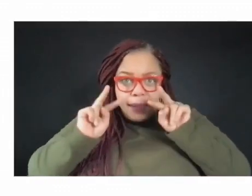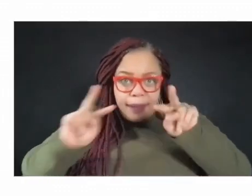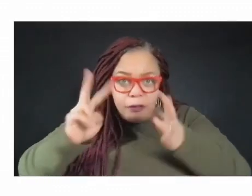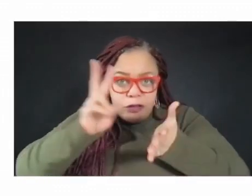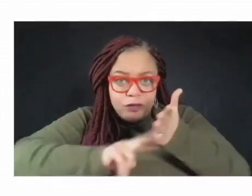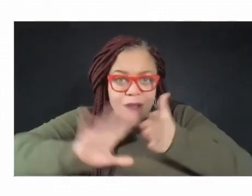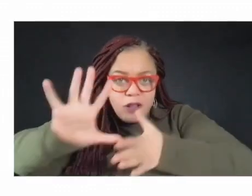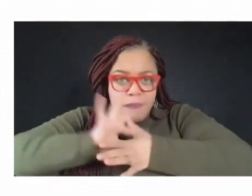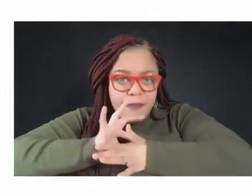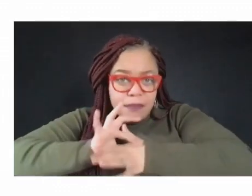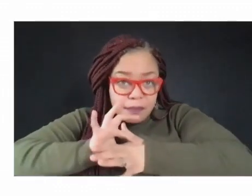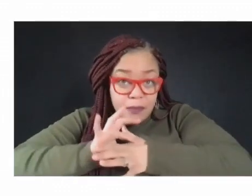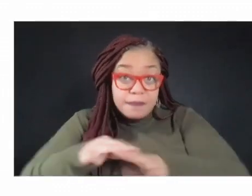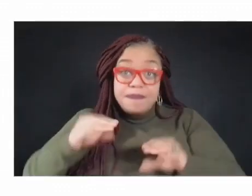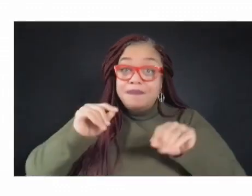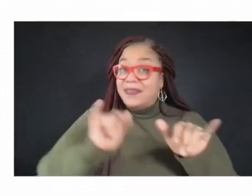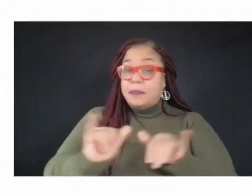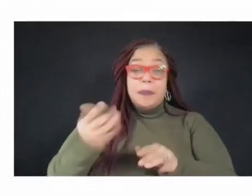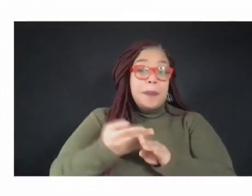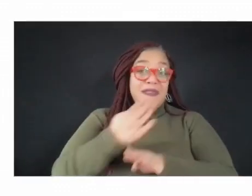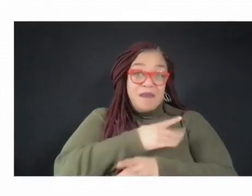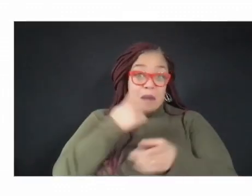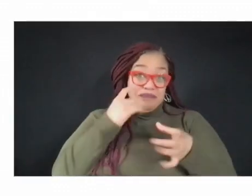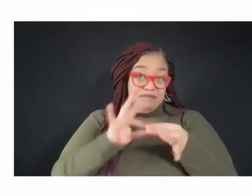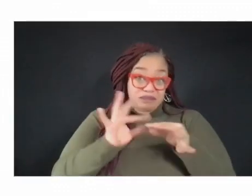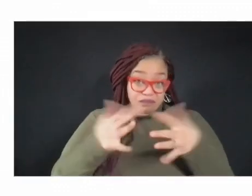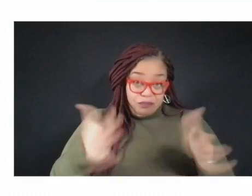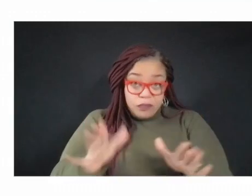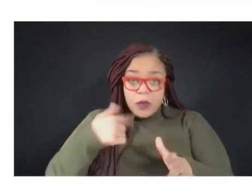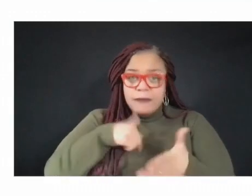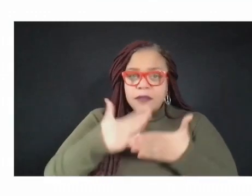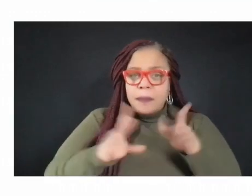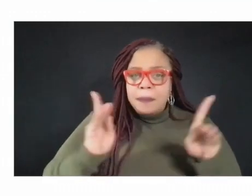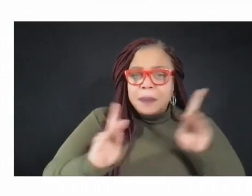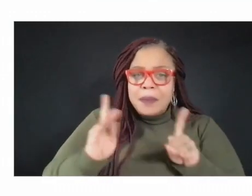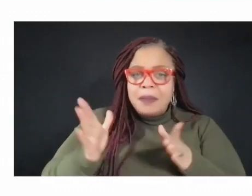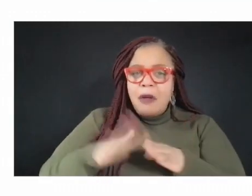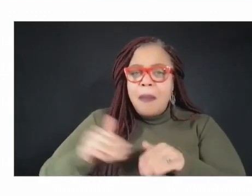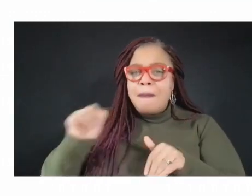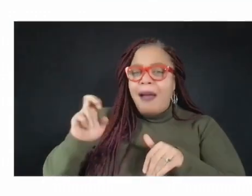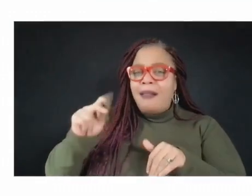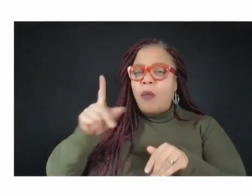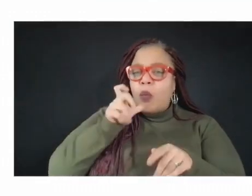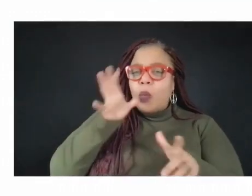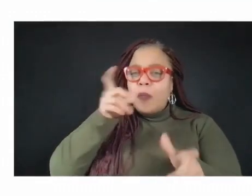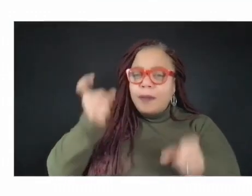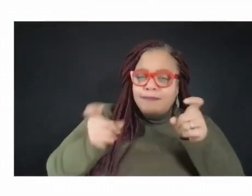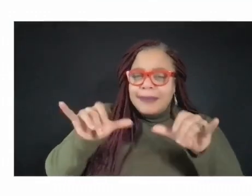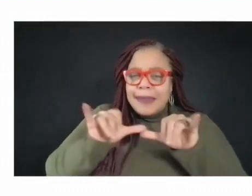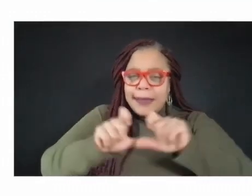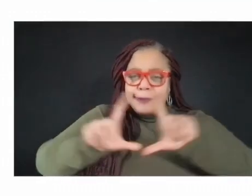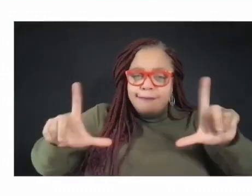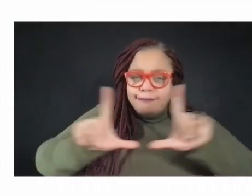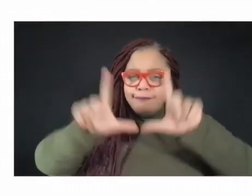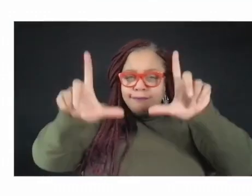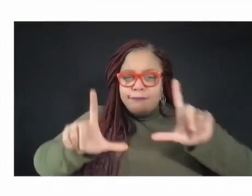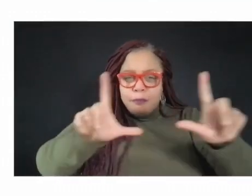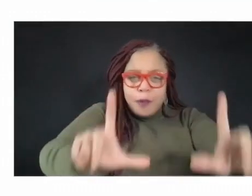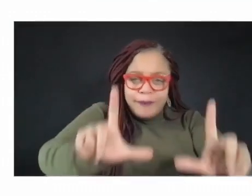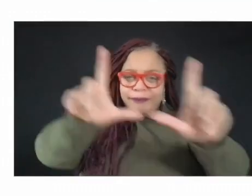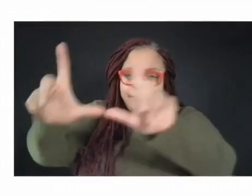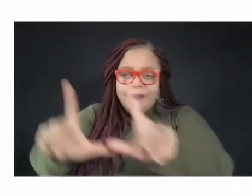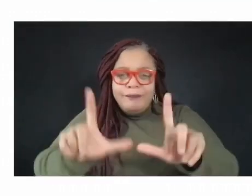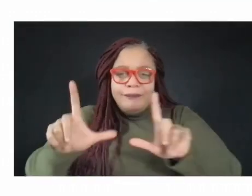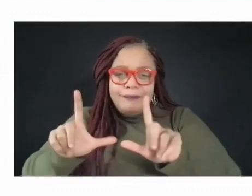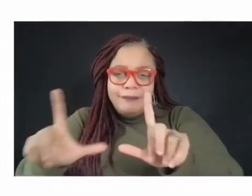be adjusting sizing and moving them around a little bit, all within sort of those timelines, but don't be surprised if your sticky does